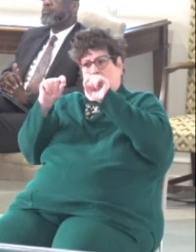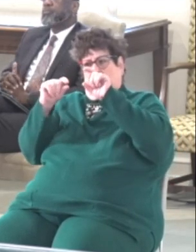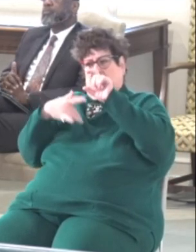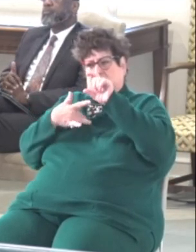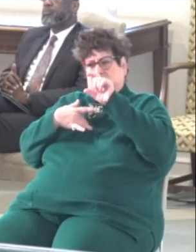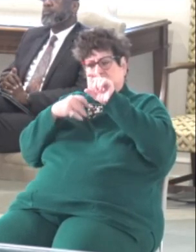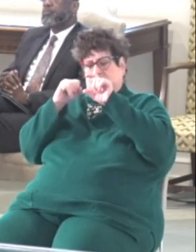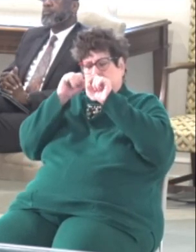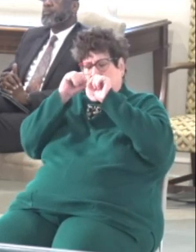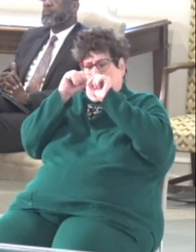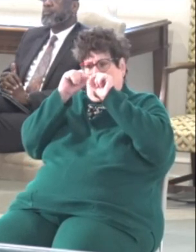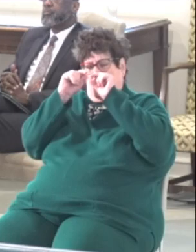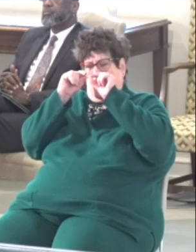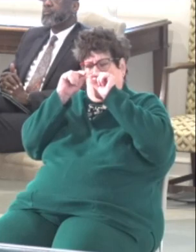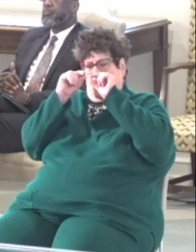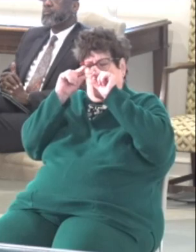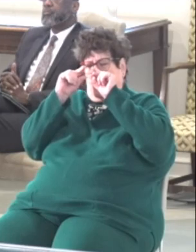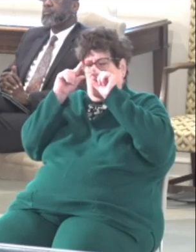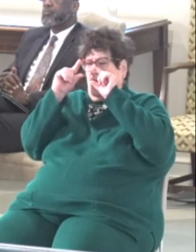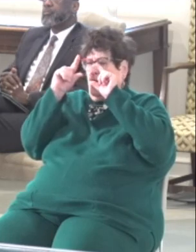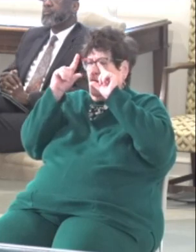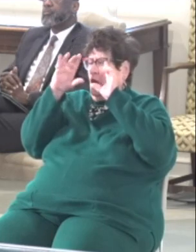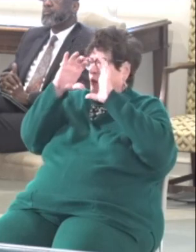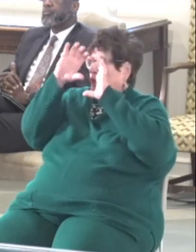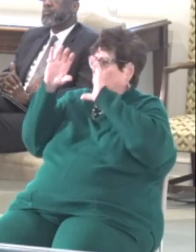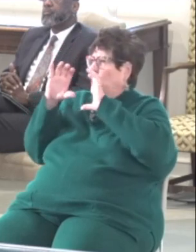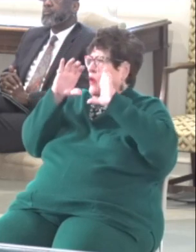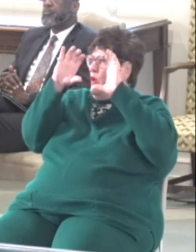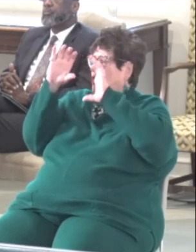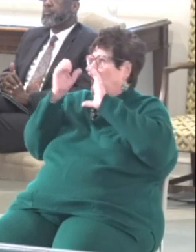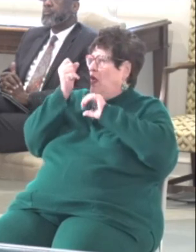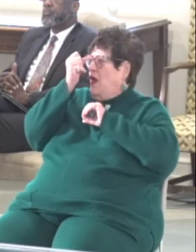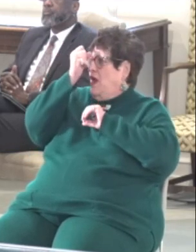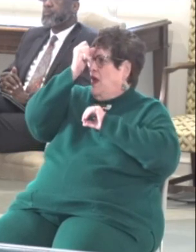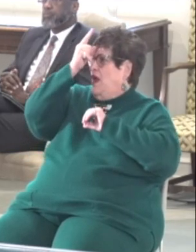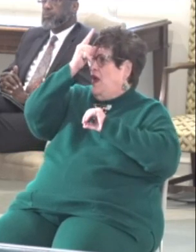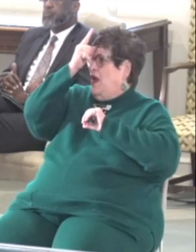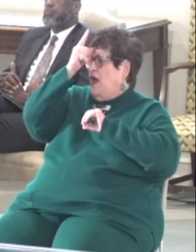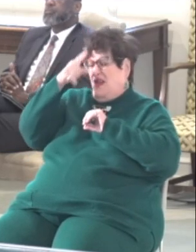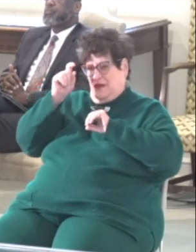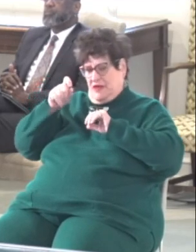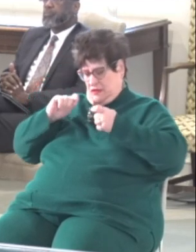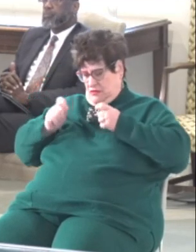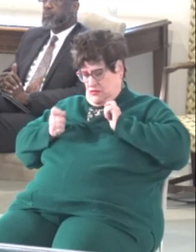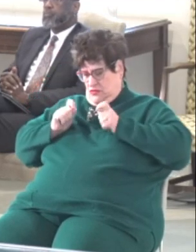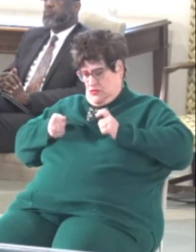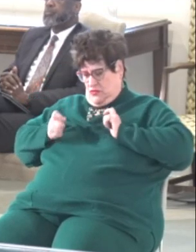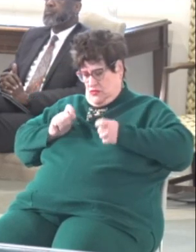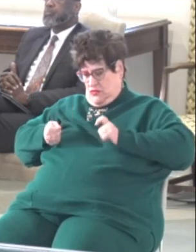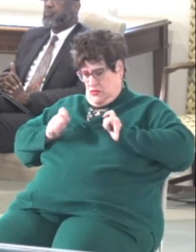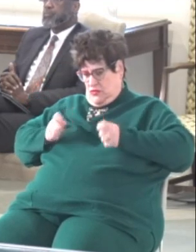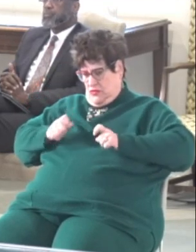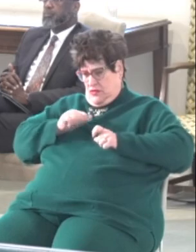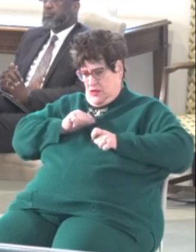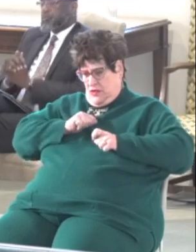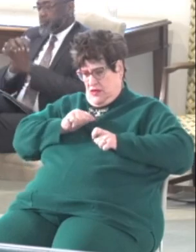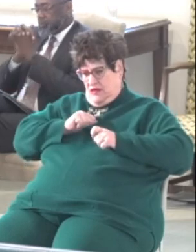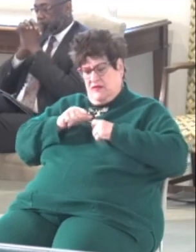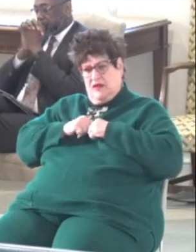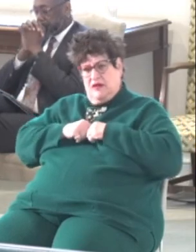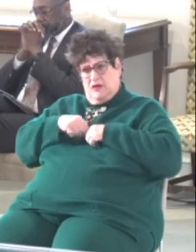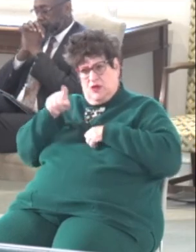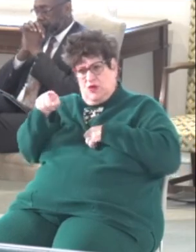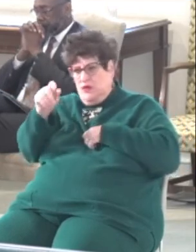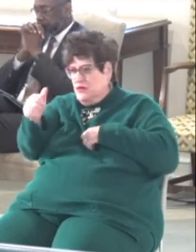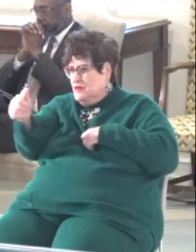be open to see. It's a time when adjustments need to be made. So much of what we do in life